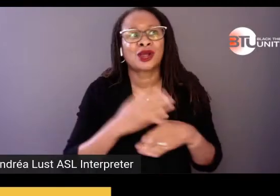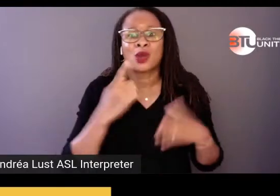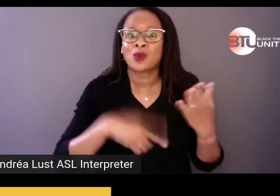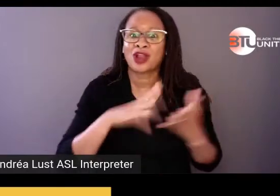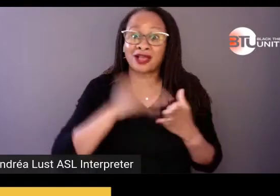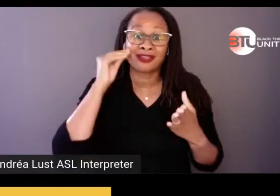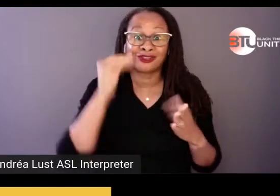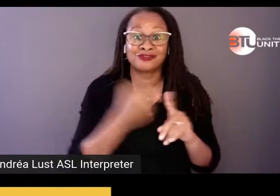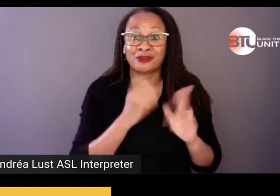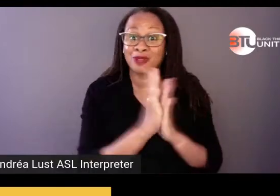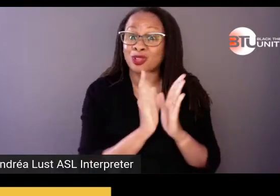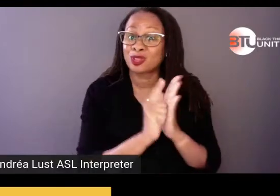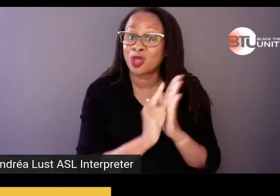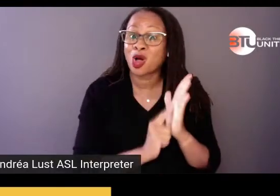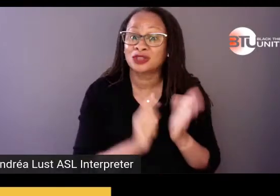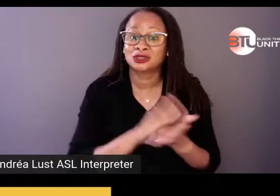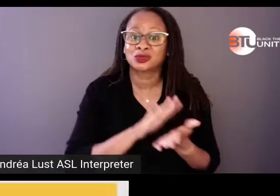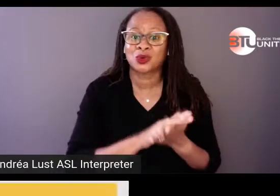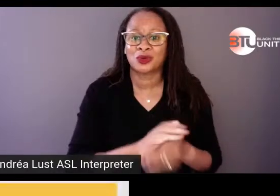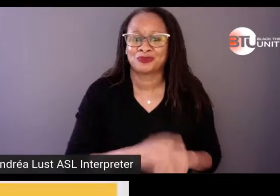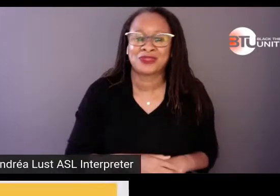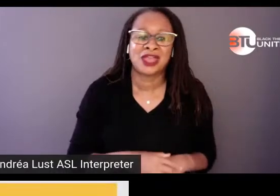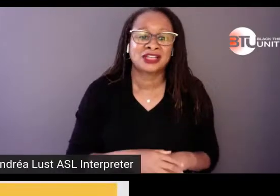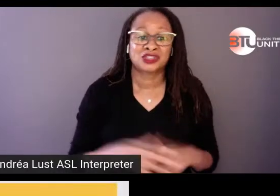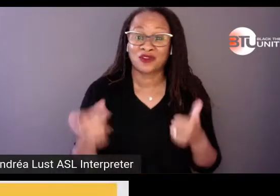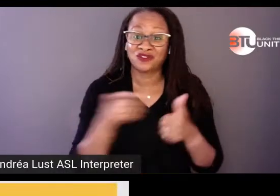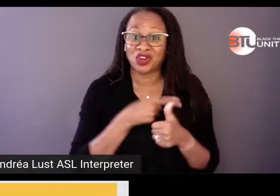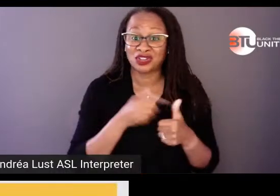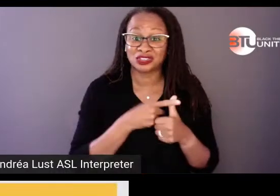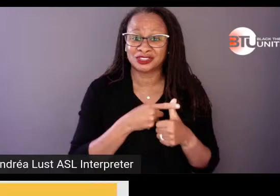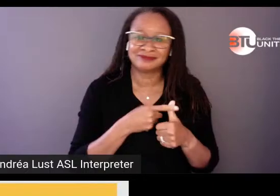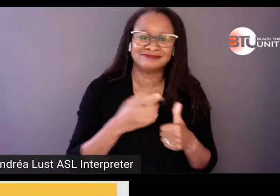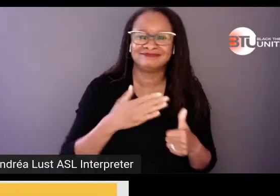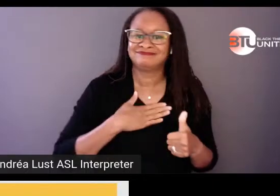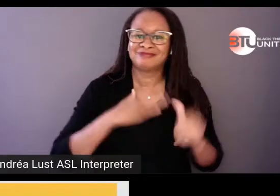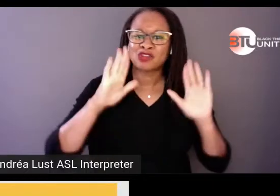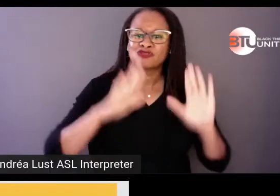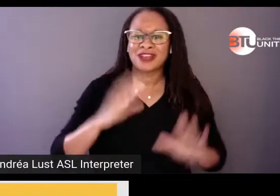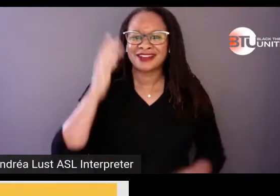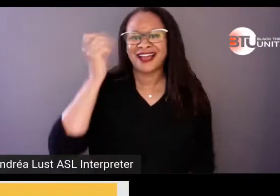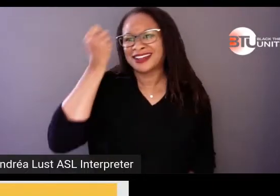Okay, first, like, your great idea. Can you own an idea?